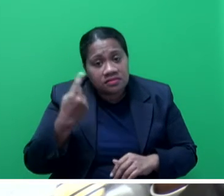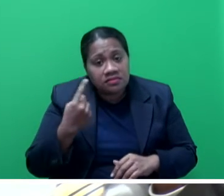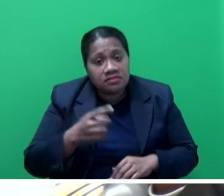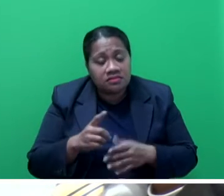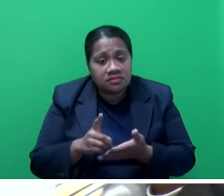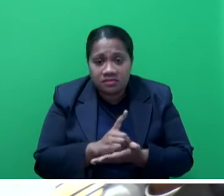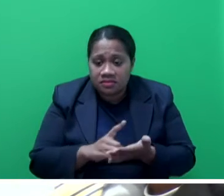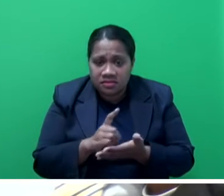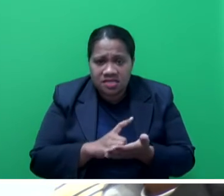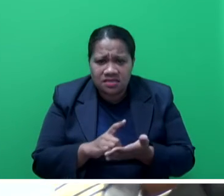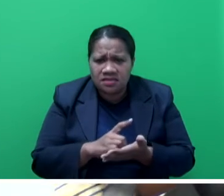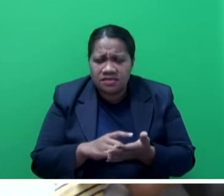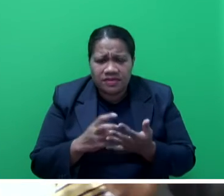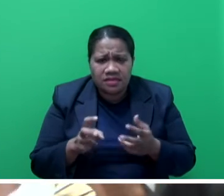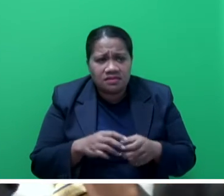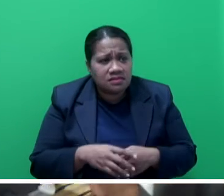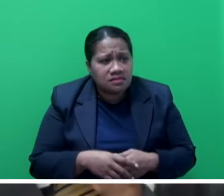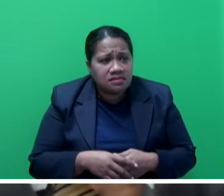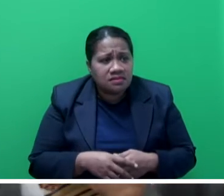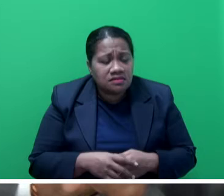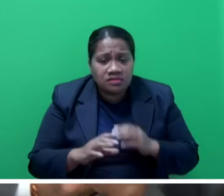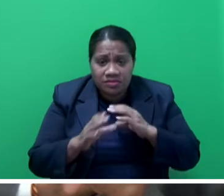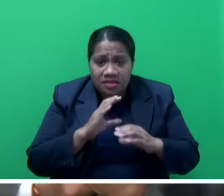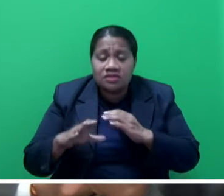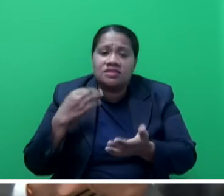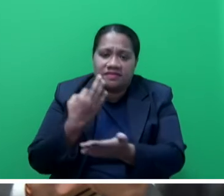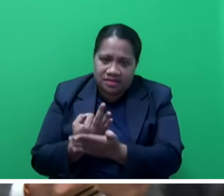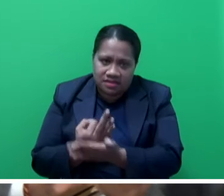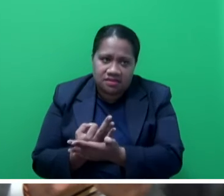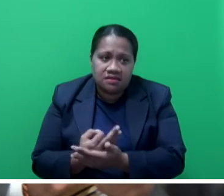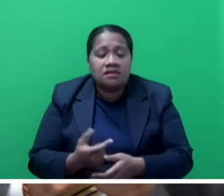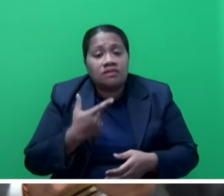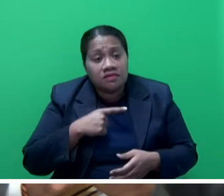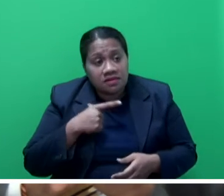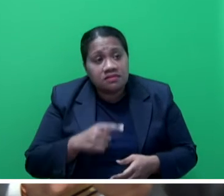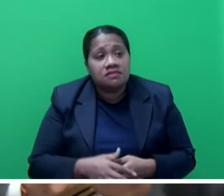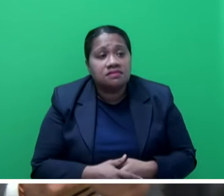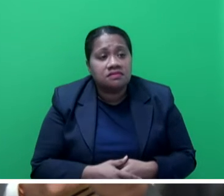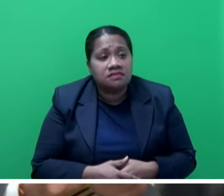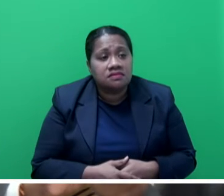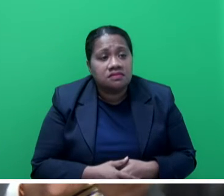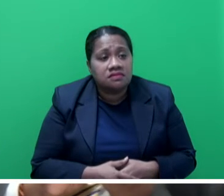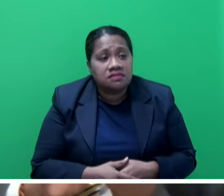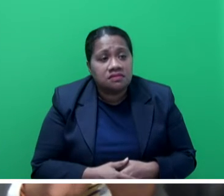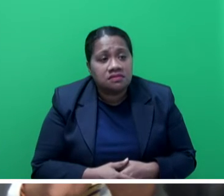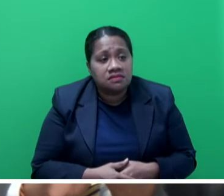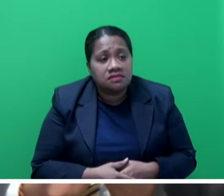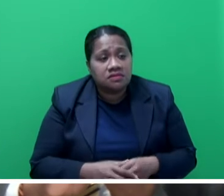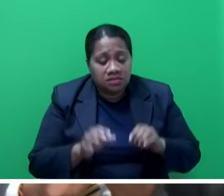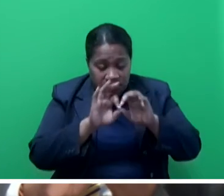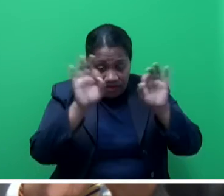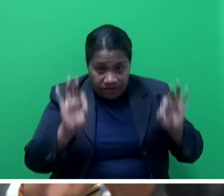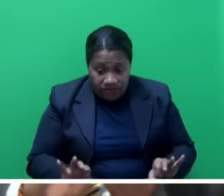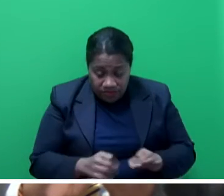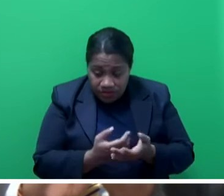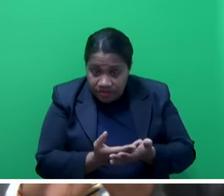12, communications, and 13, financing. And because we did it and answered the forms and we filled